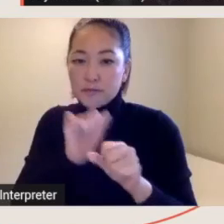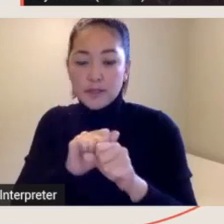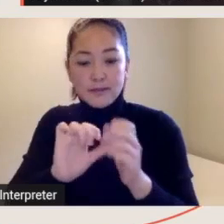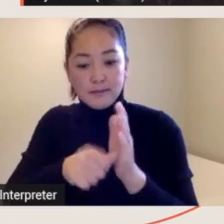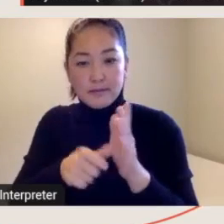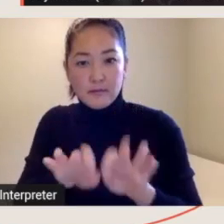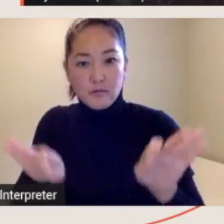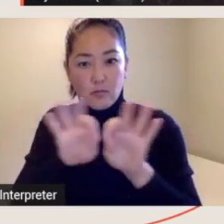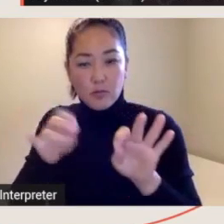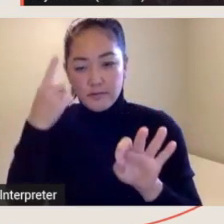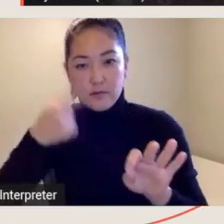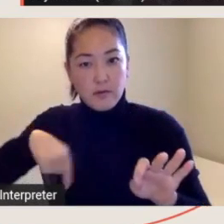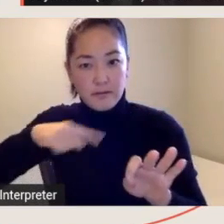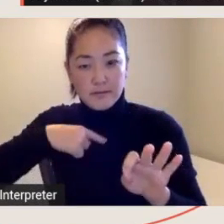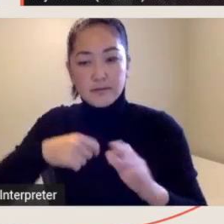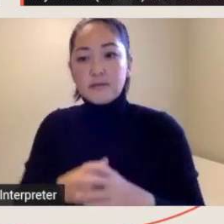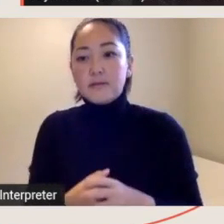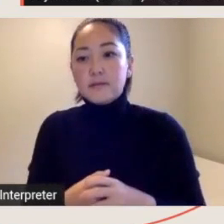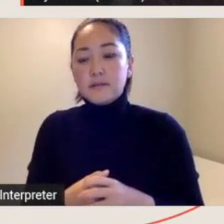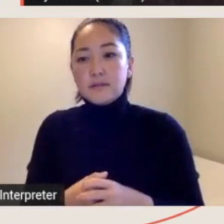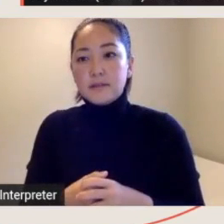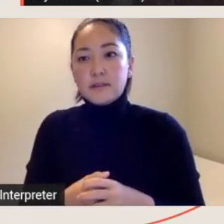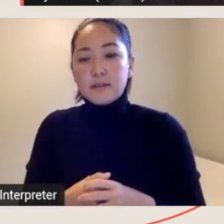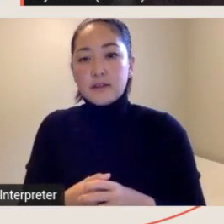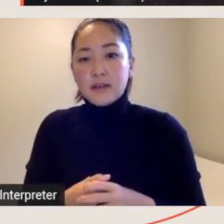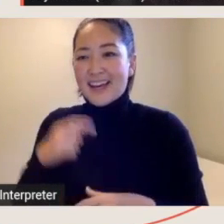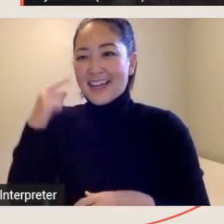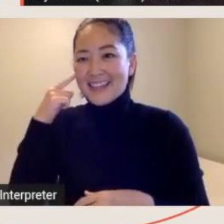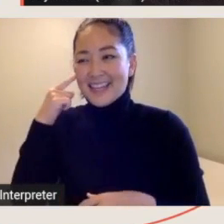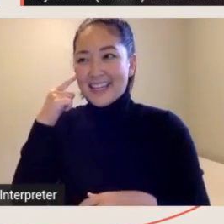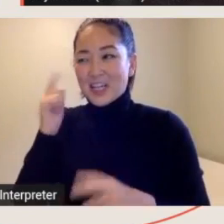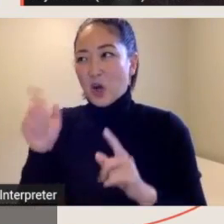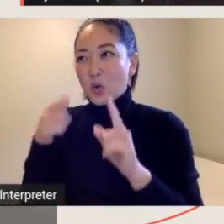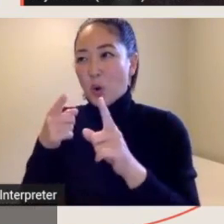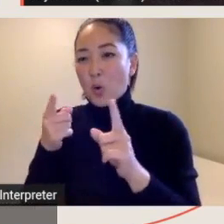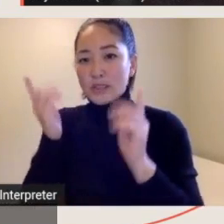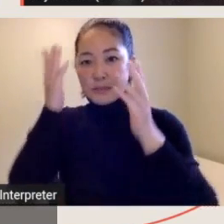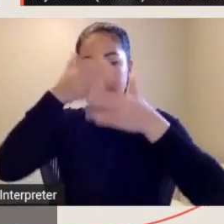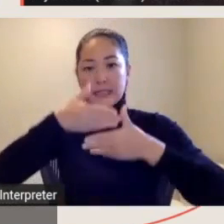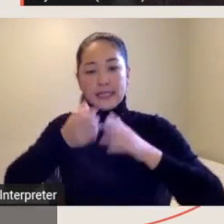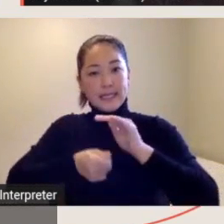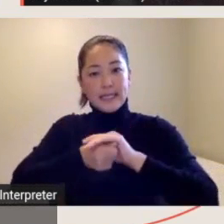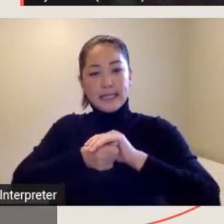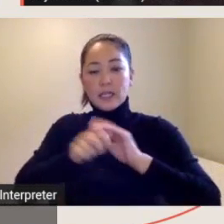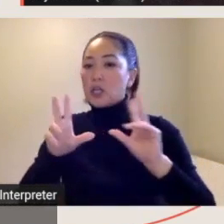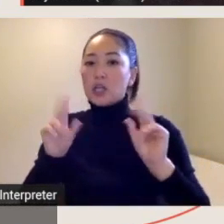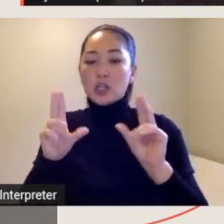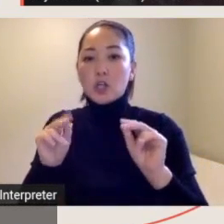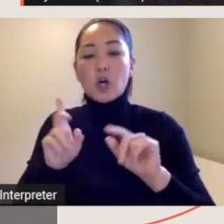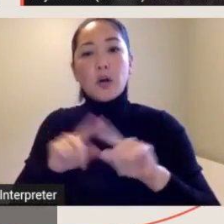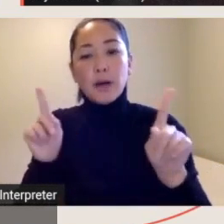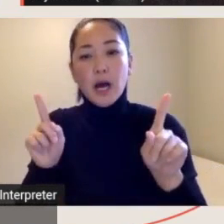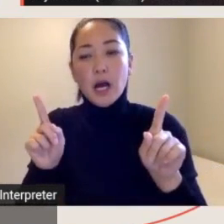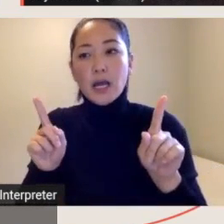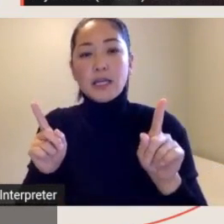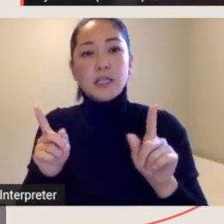So, I don't think the effort was to be invisible with the camera, but it was more to be comfortably visible